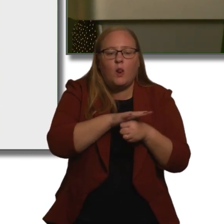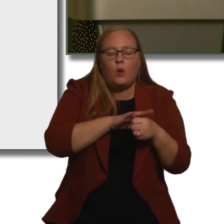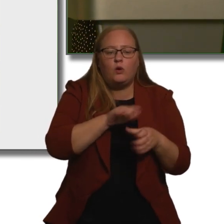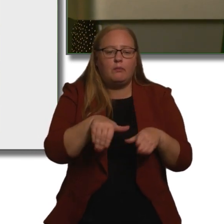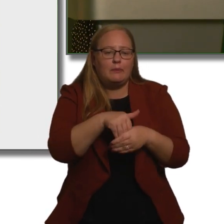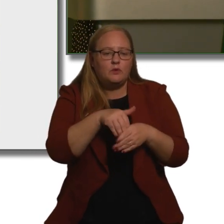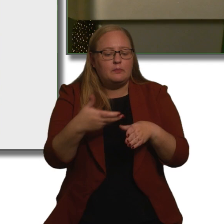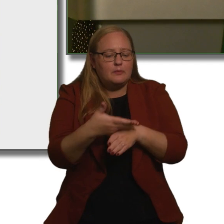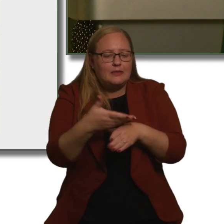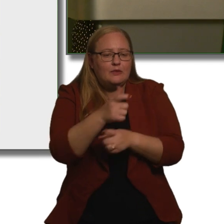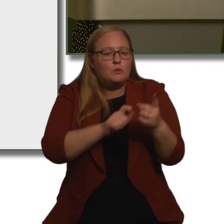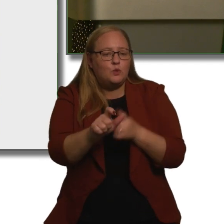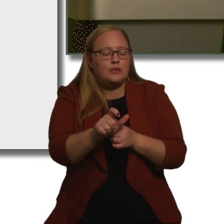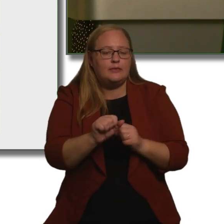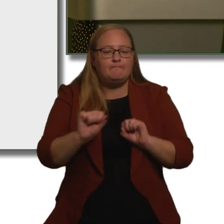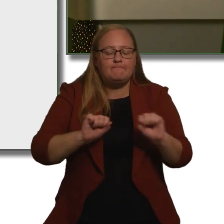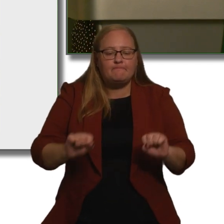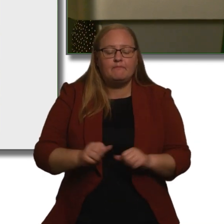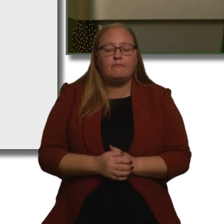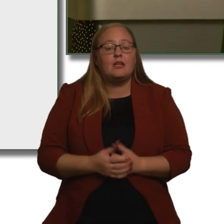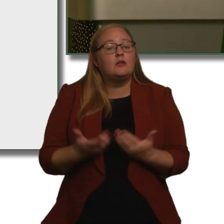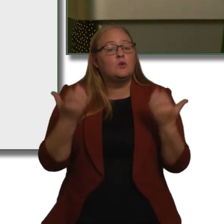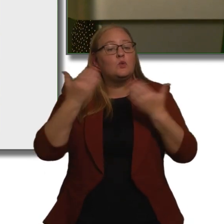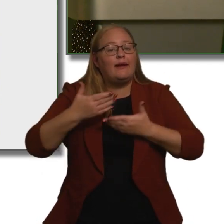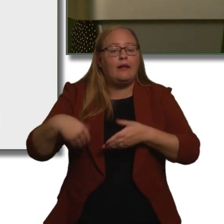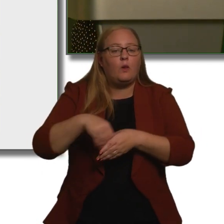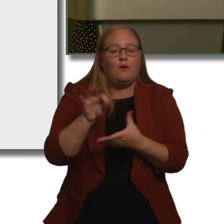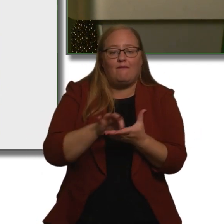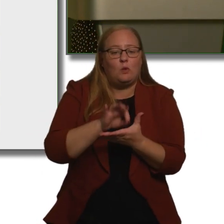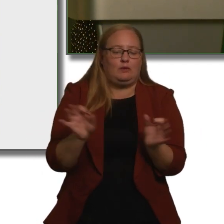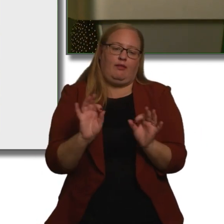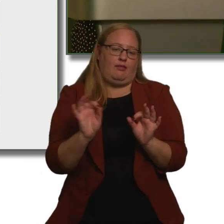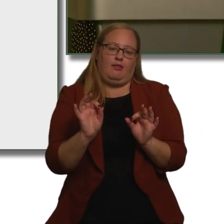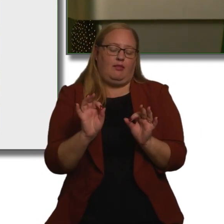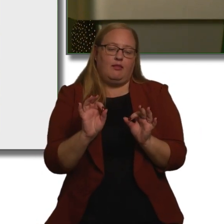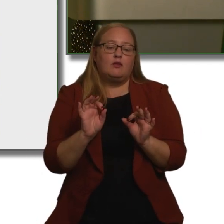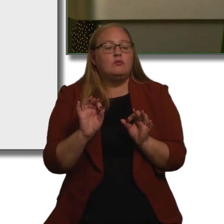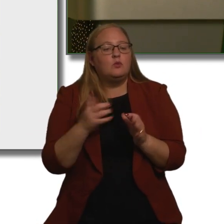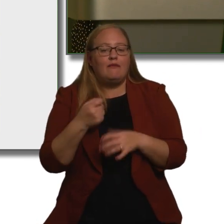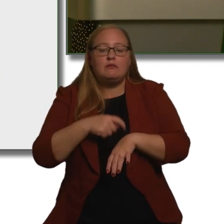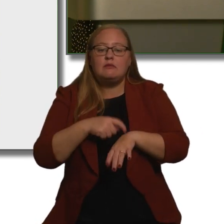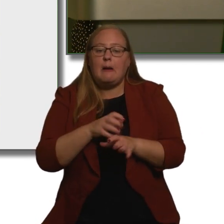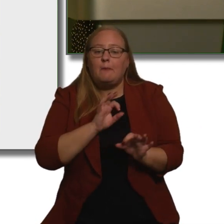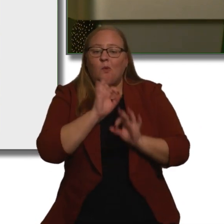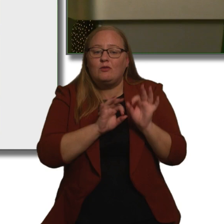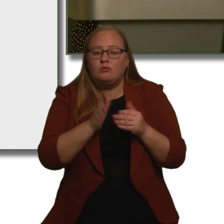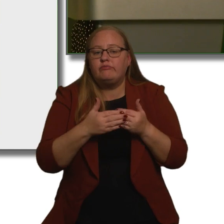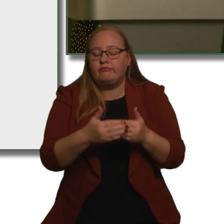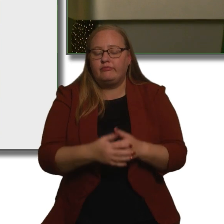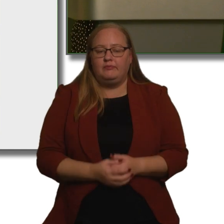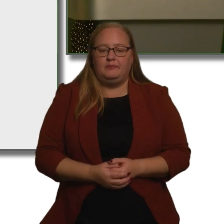activity. There's no voting at tonight's meeting, meaning that we've got extra time for you to put your